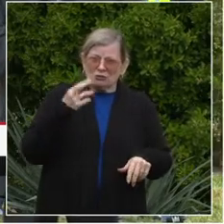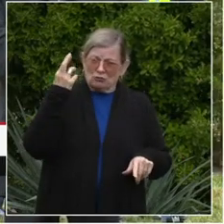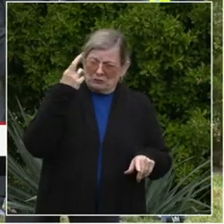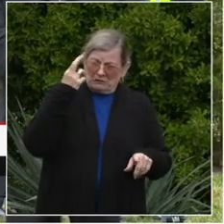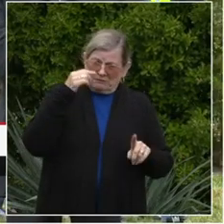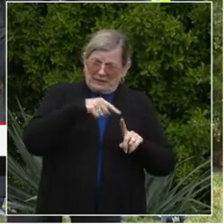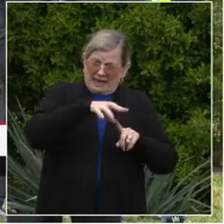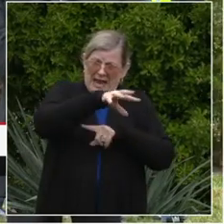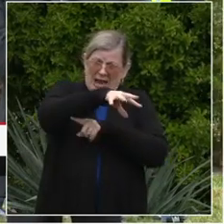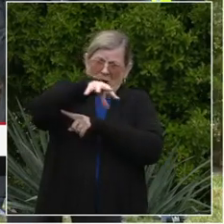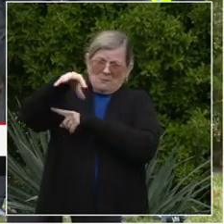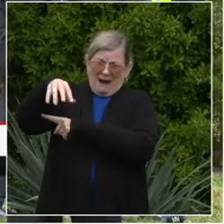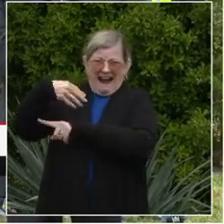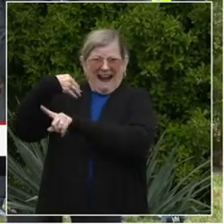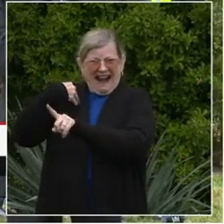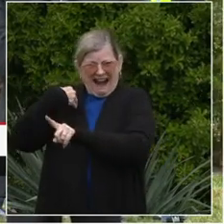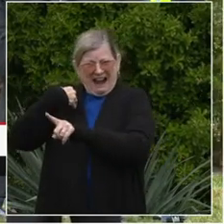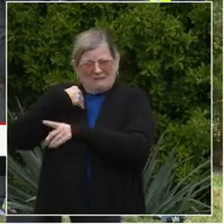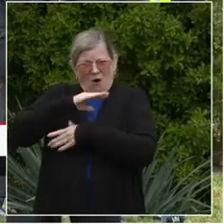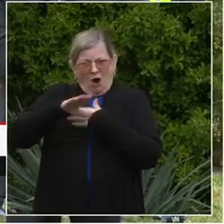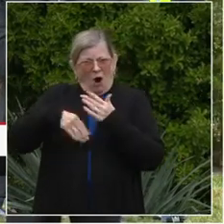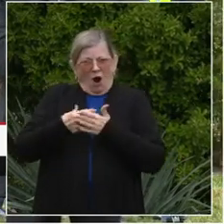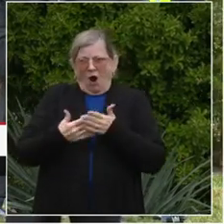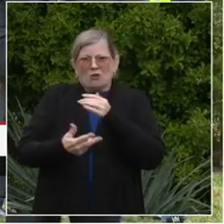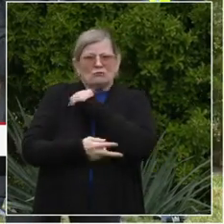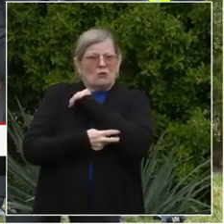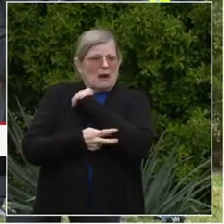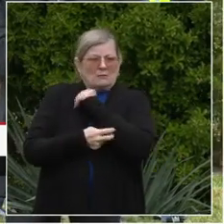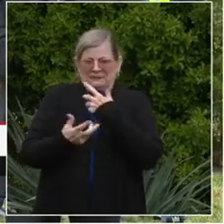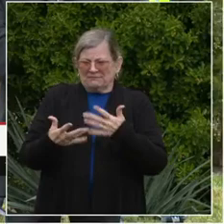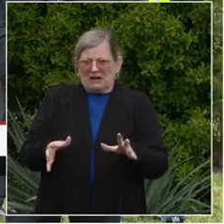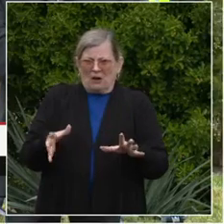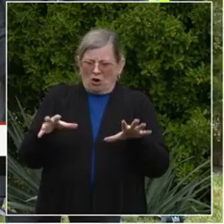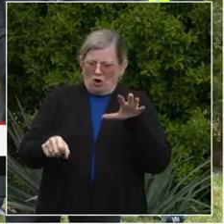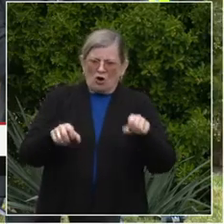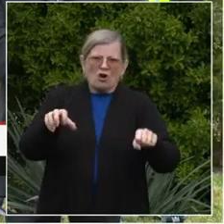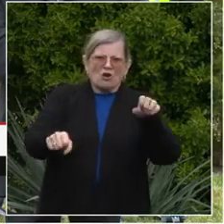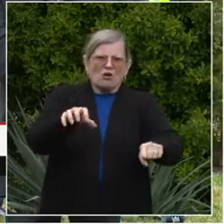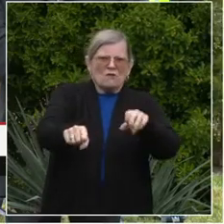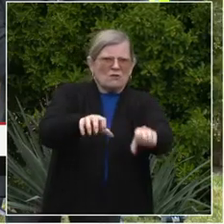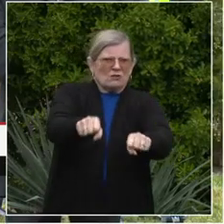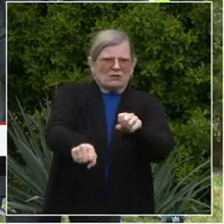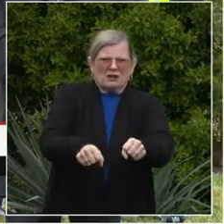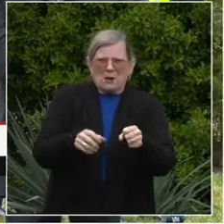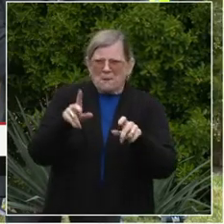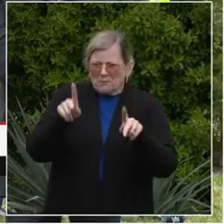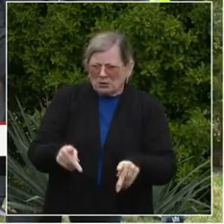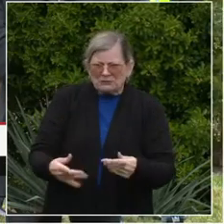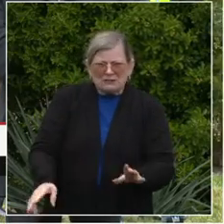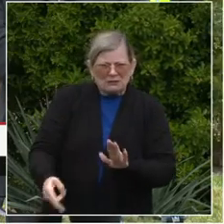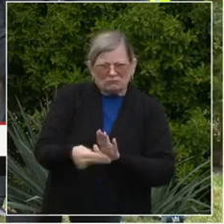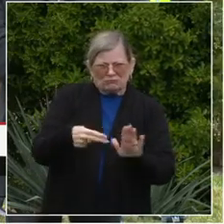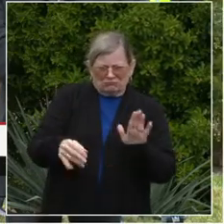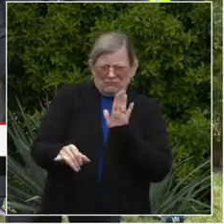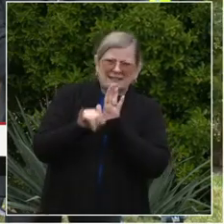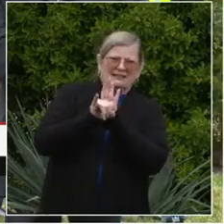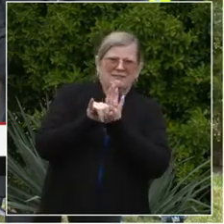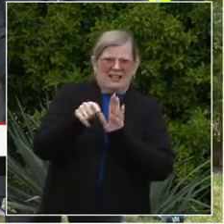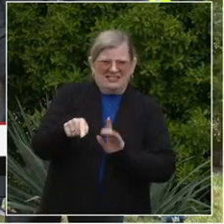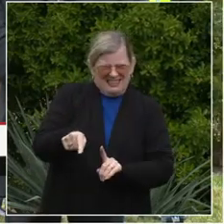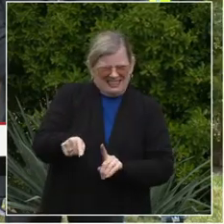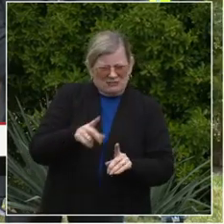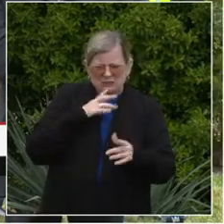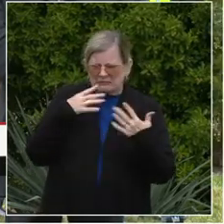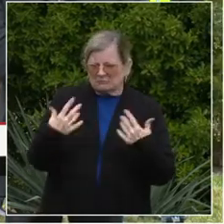individuals had there, the entire robbery was captured on video. The persons were apprehended, the whole 9 yards, very clear images. But